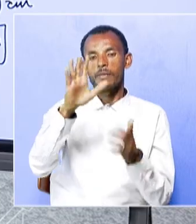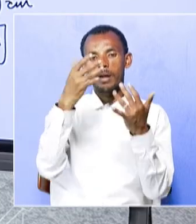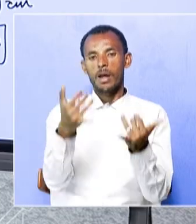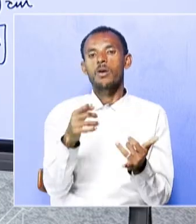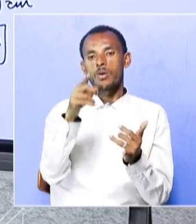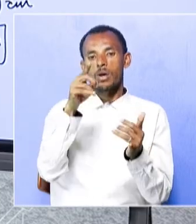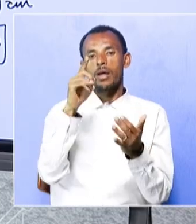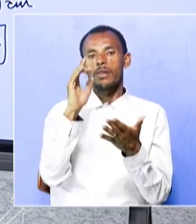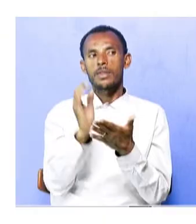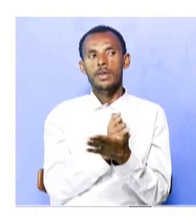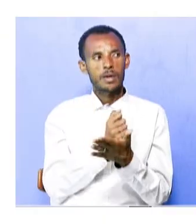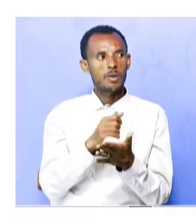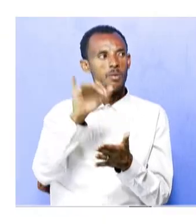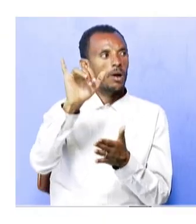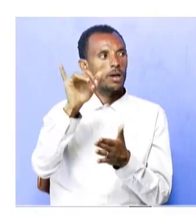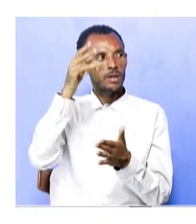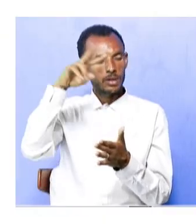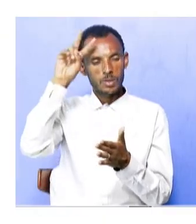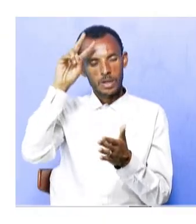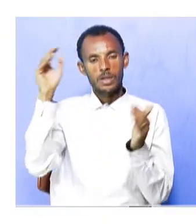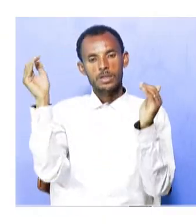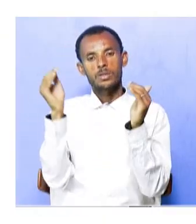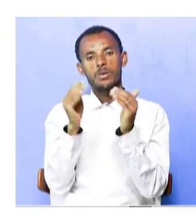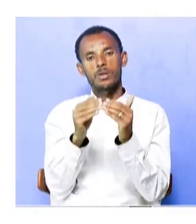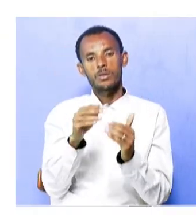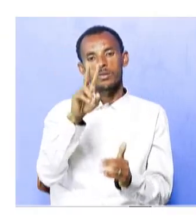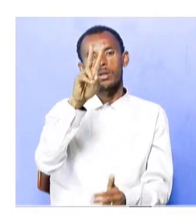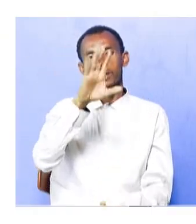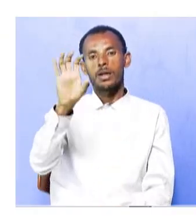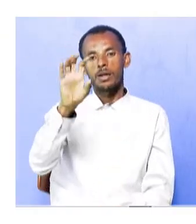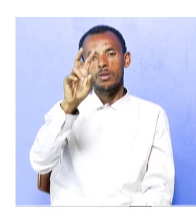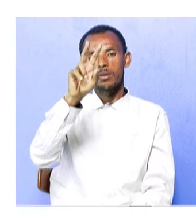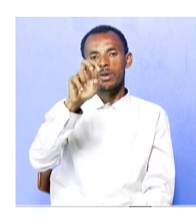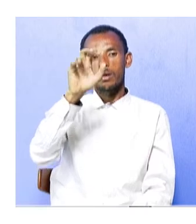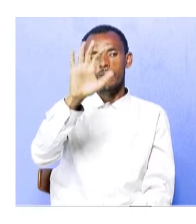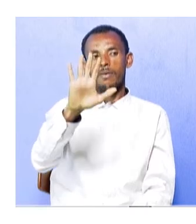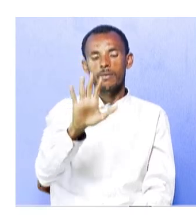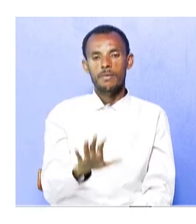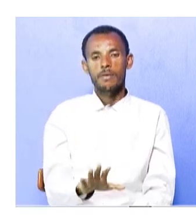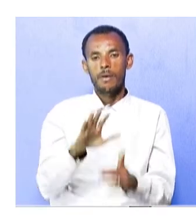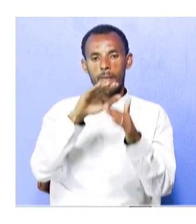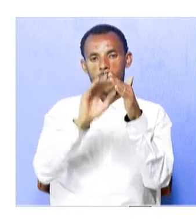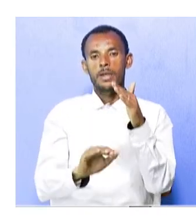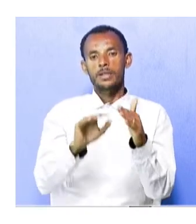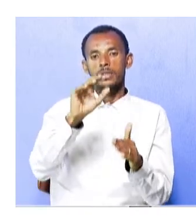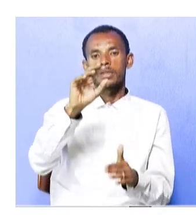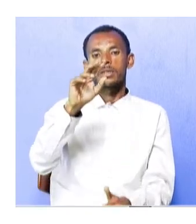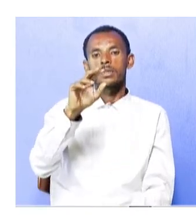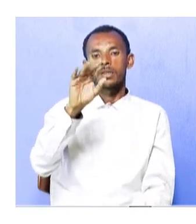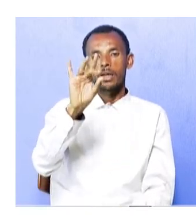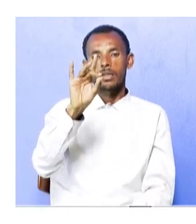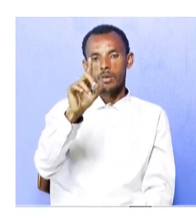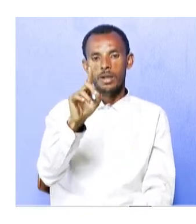take y square is equal to 225 minus 81, and this difference